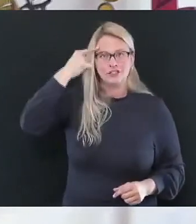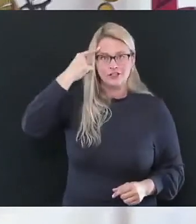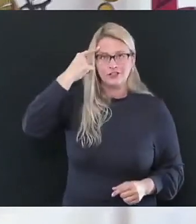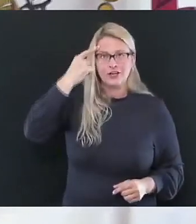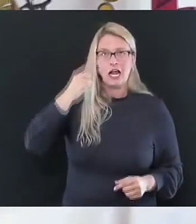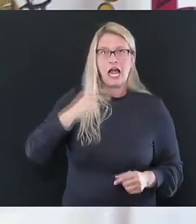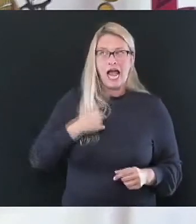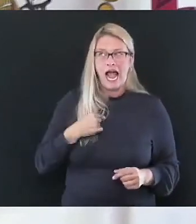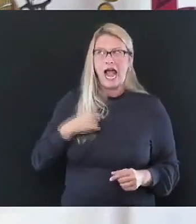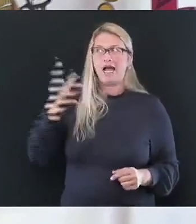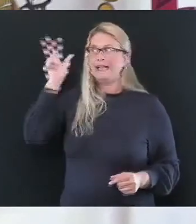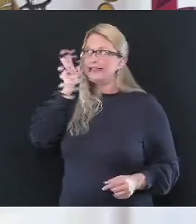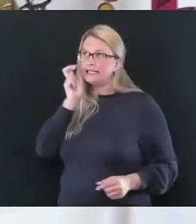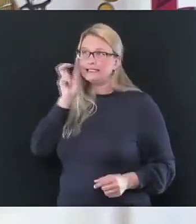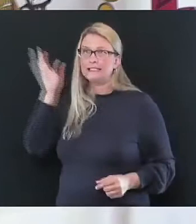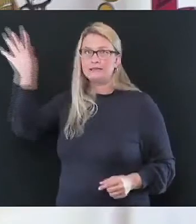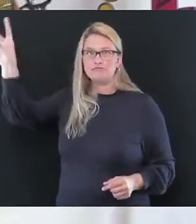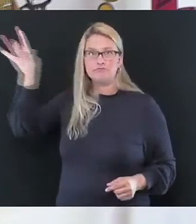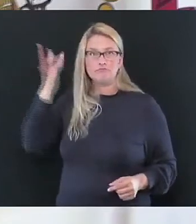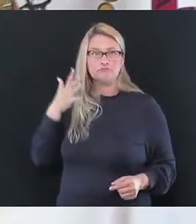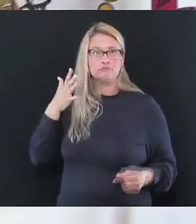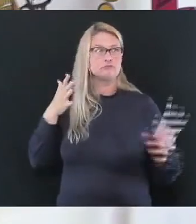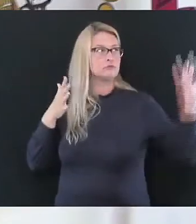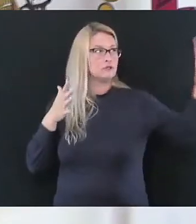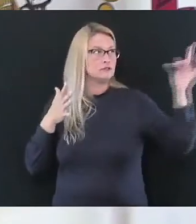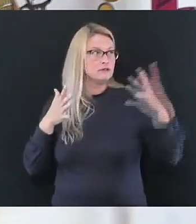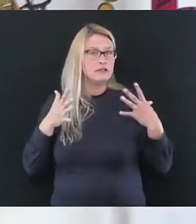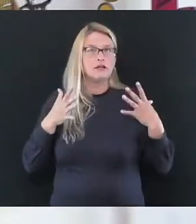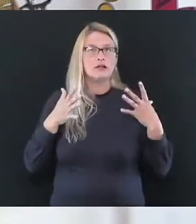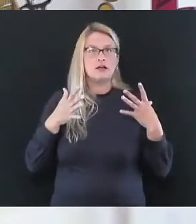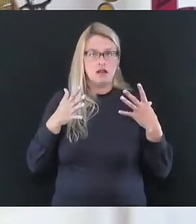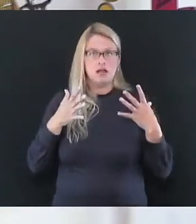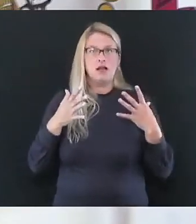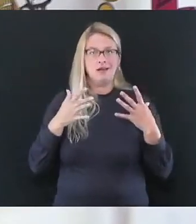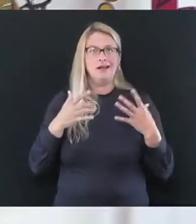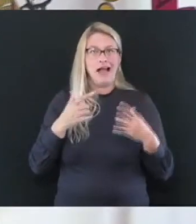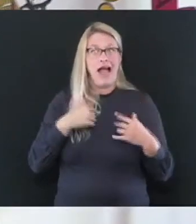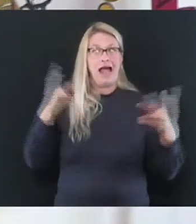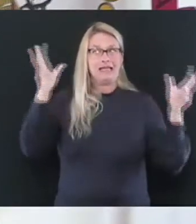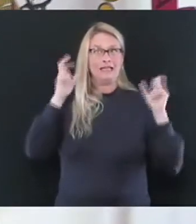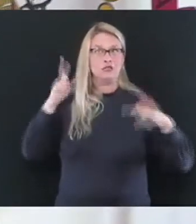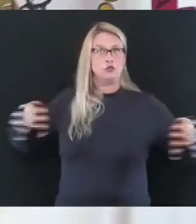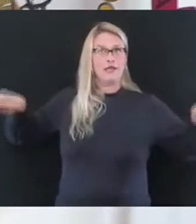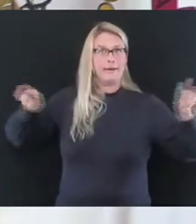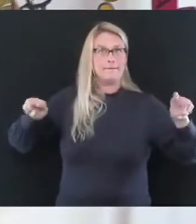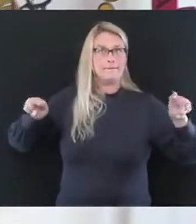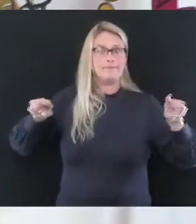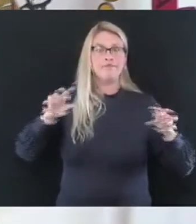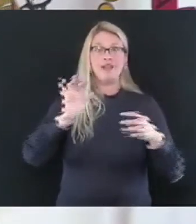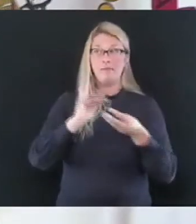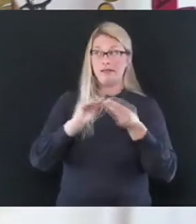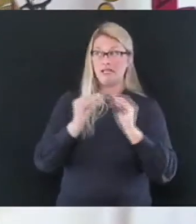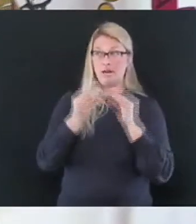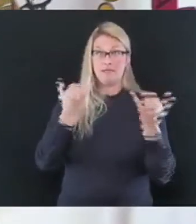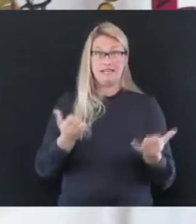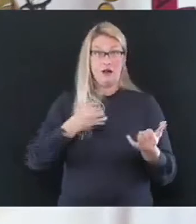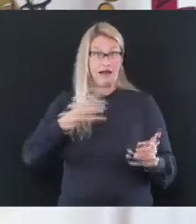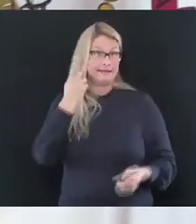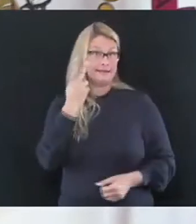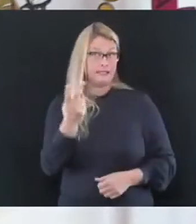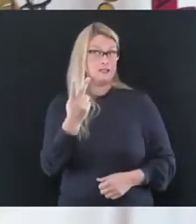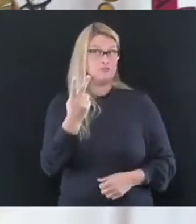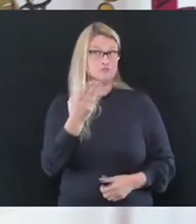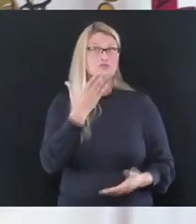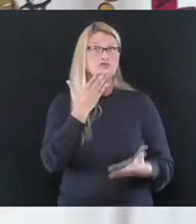and I will listen to those experts. But I'm telling you, with the numbers that we have at our schools and everything right now,